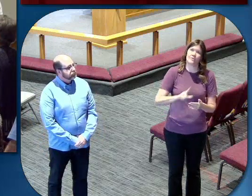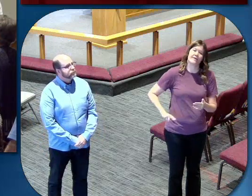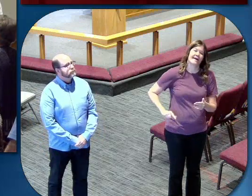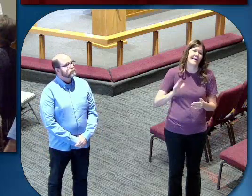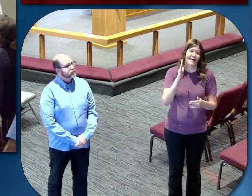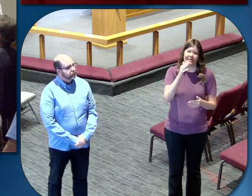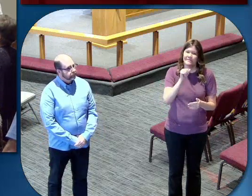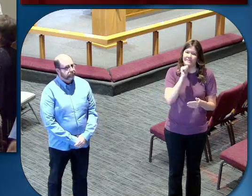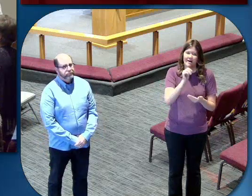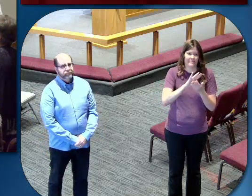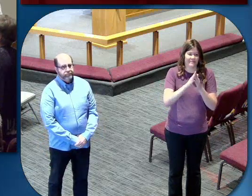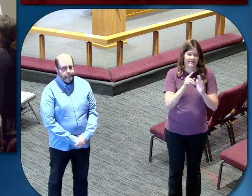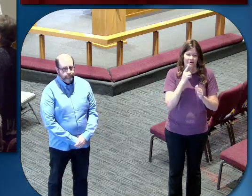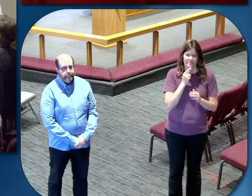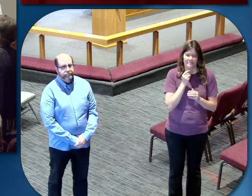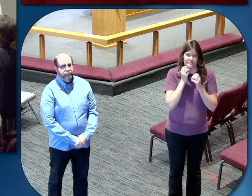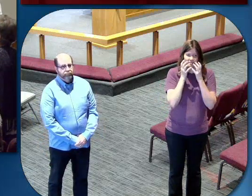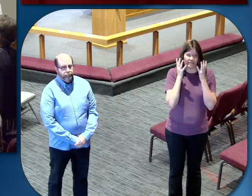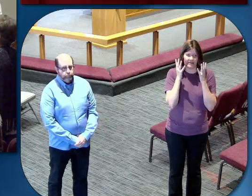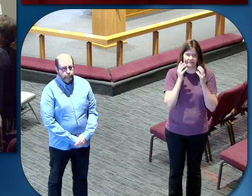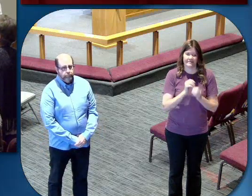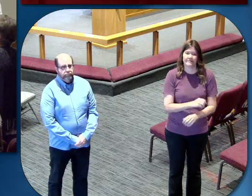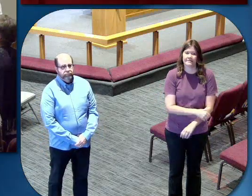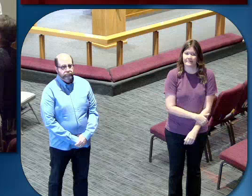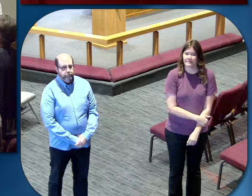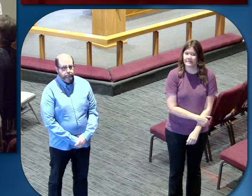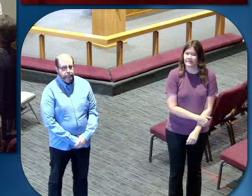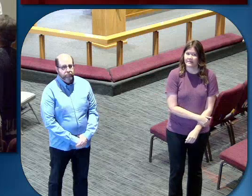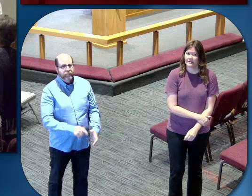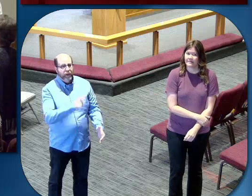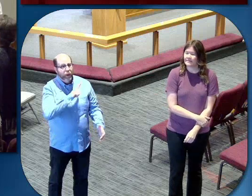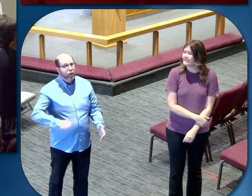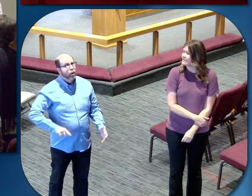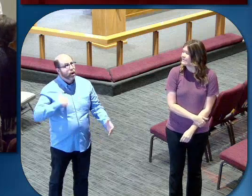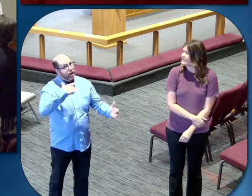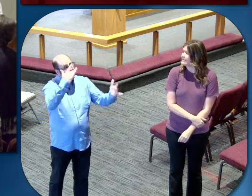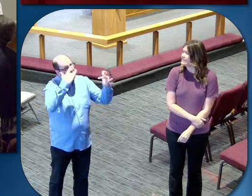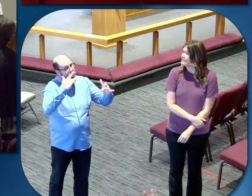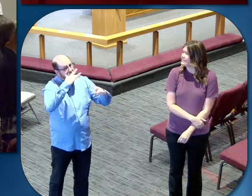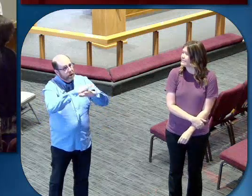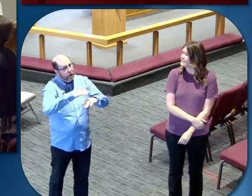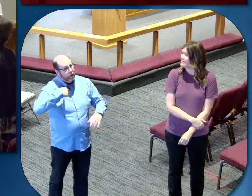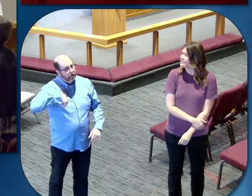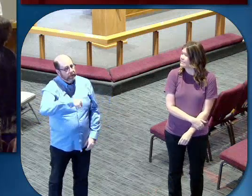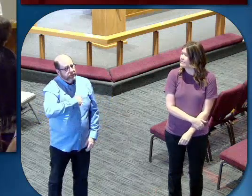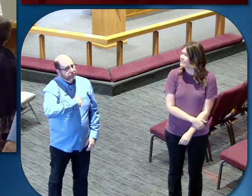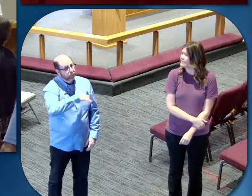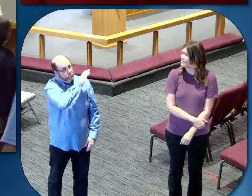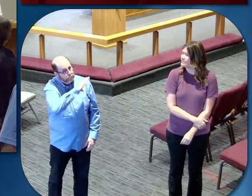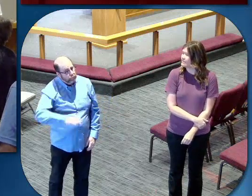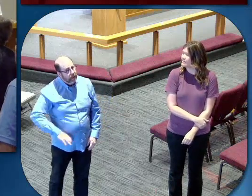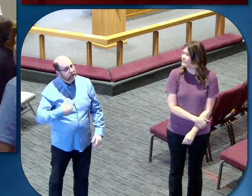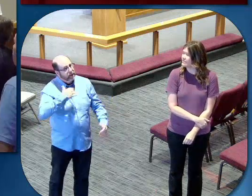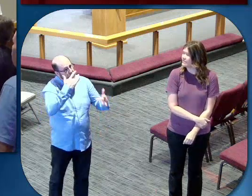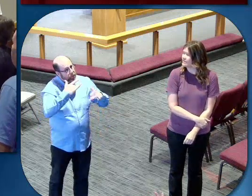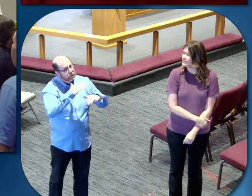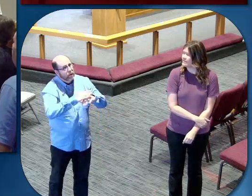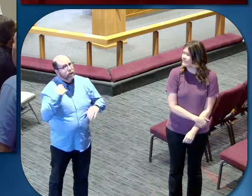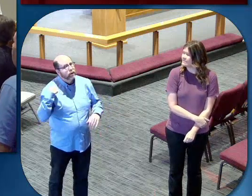shall not be put to shame. Lord, have mercy upon us. Christ, have mercy upon